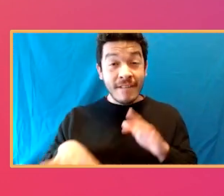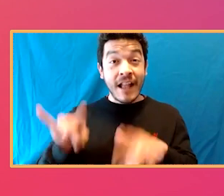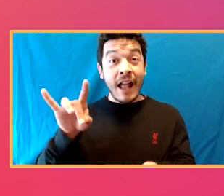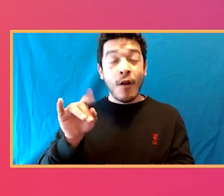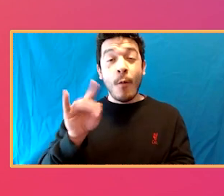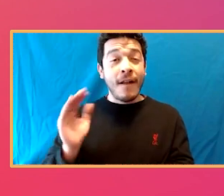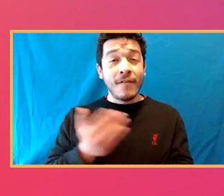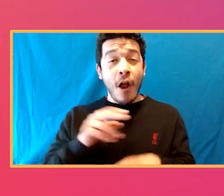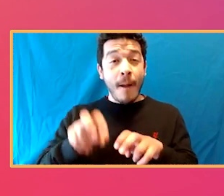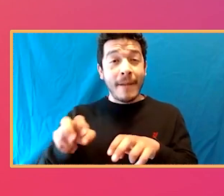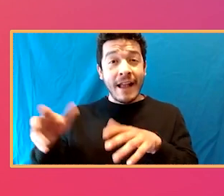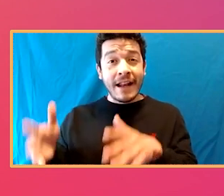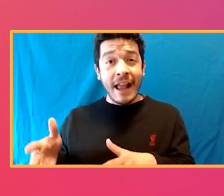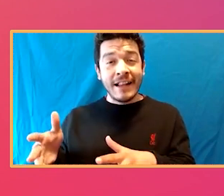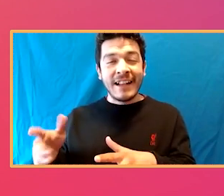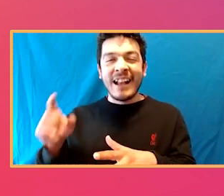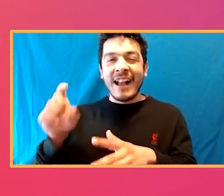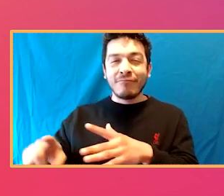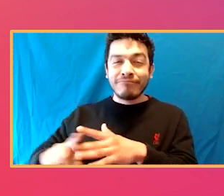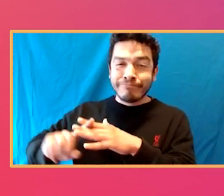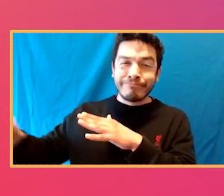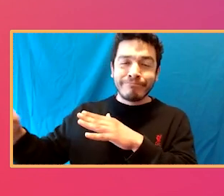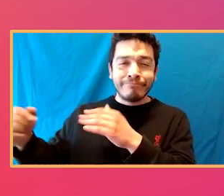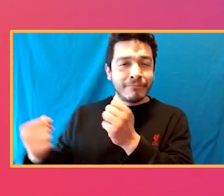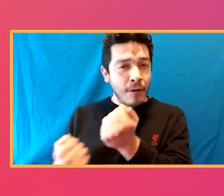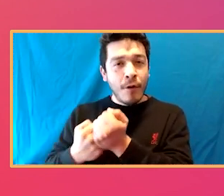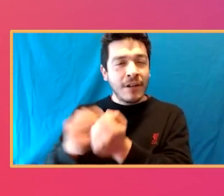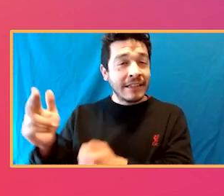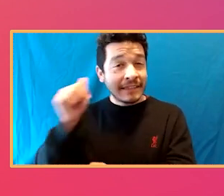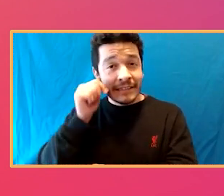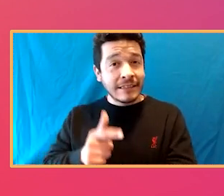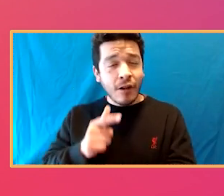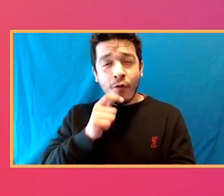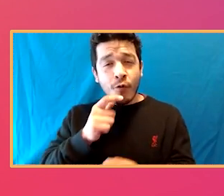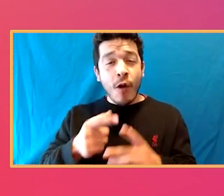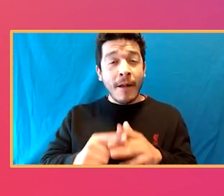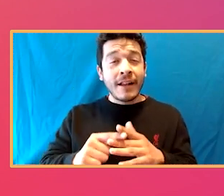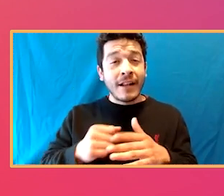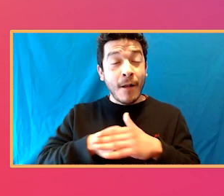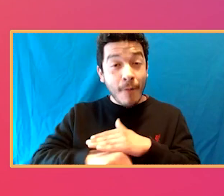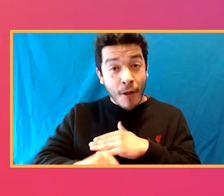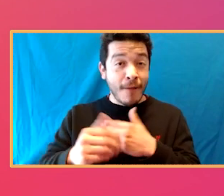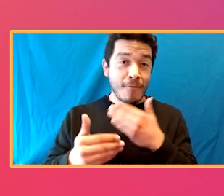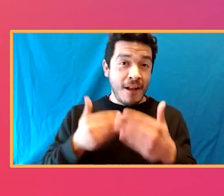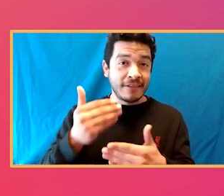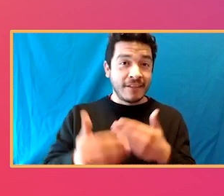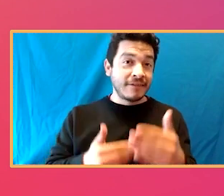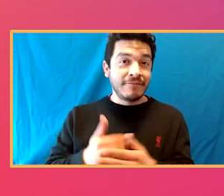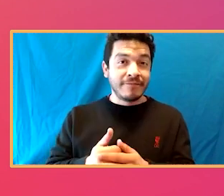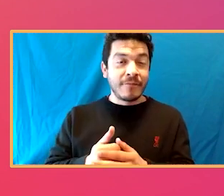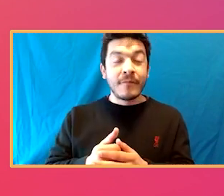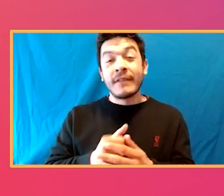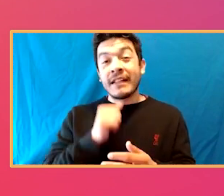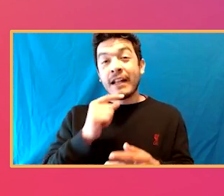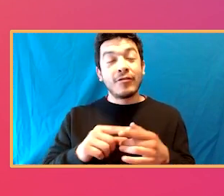our panelists was whisked away to go support a sister who was beginning the birthing process. It's not to say that